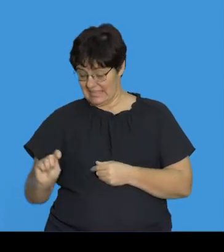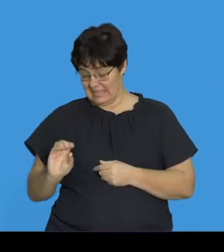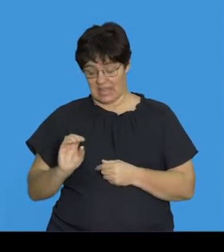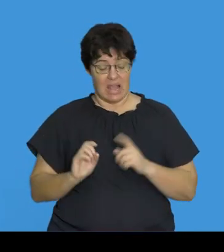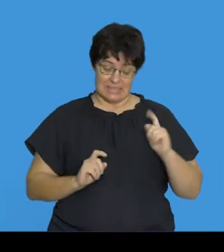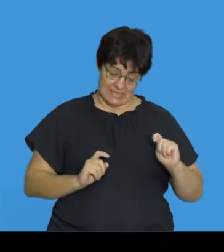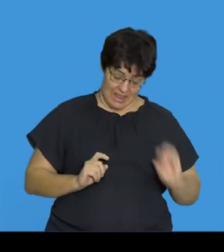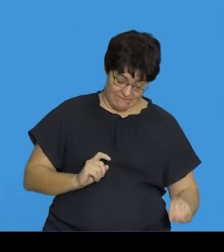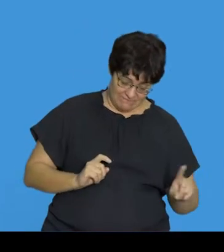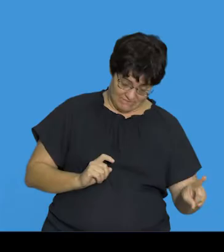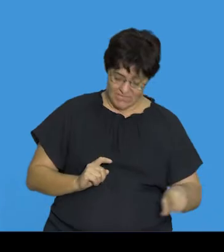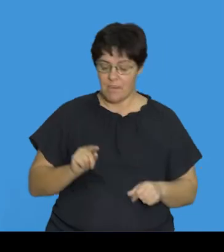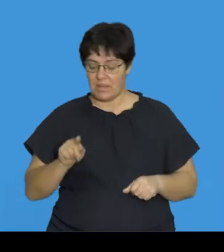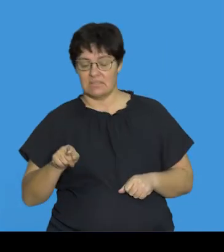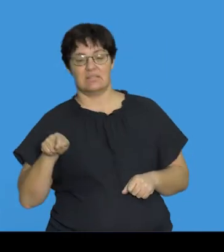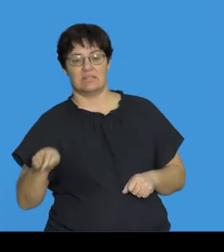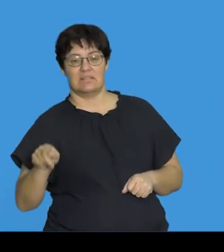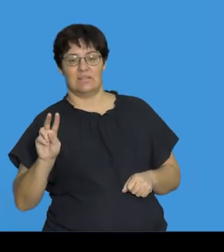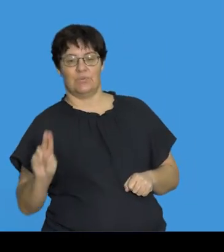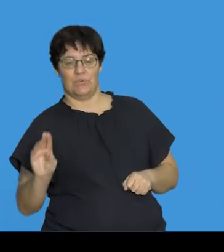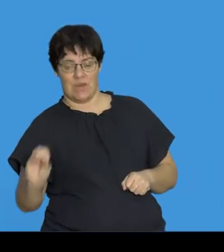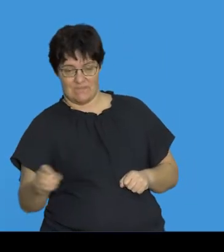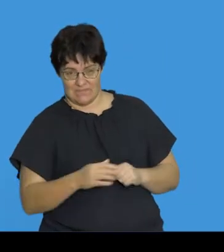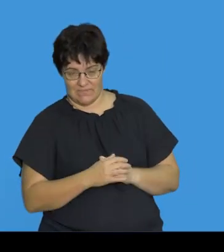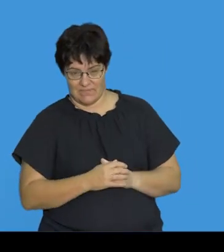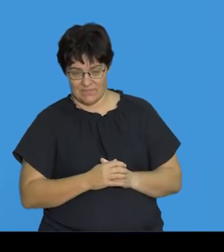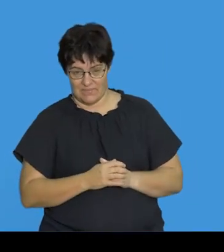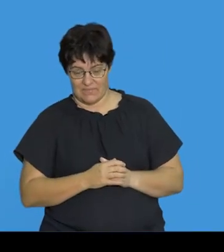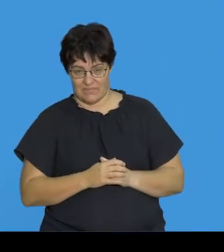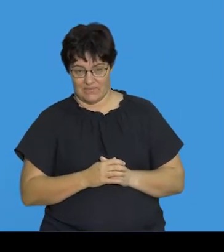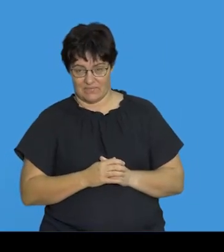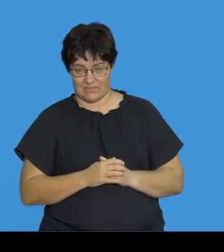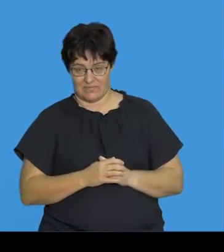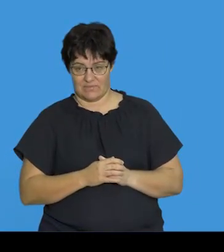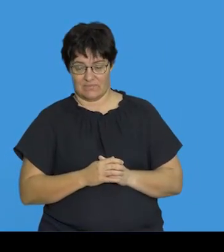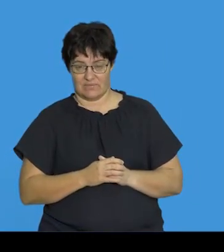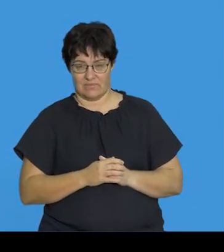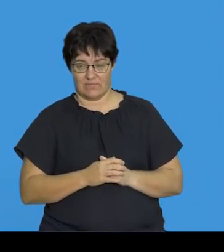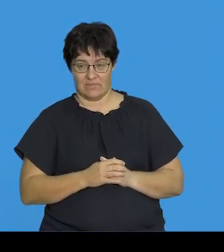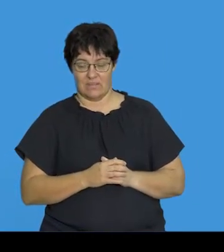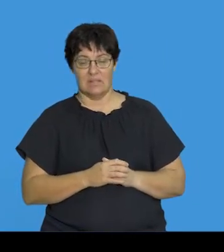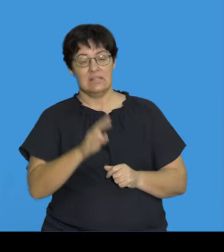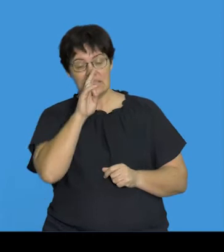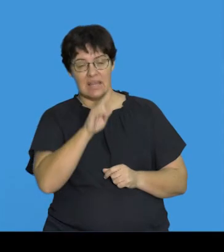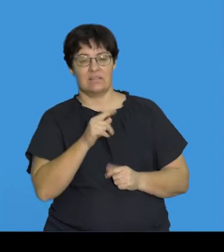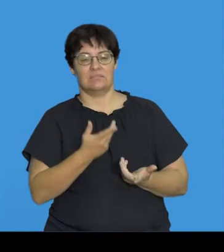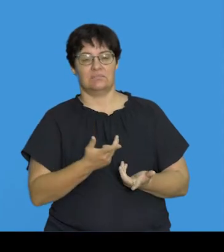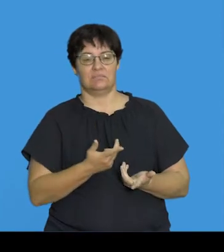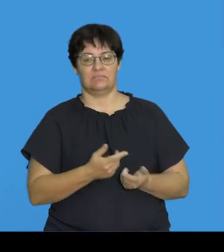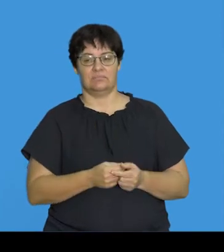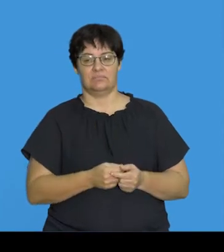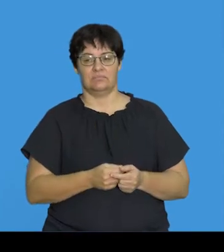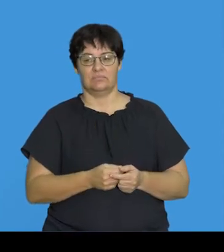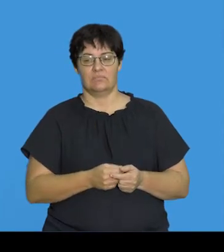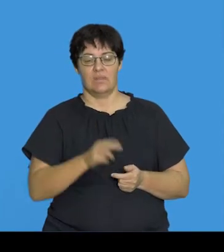having a thymine nucleotide, whereas uracil being present in your RNA. We also